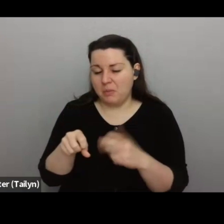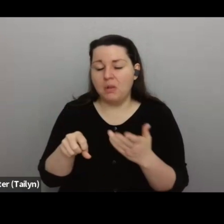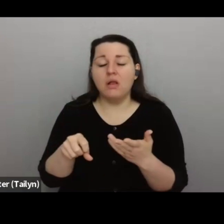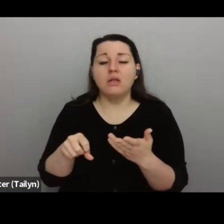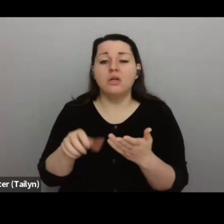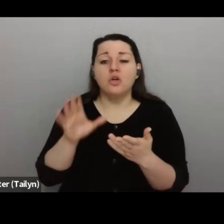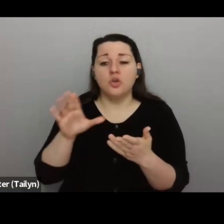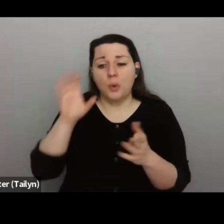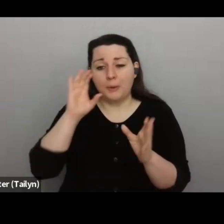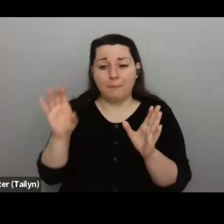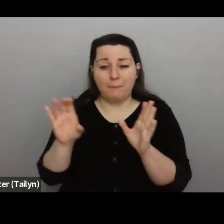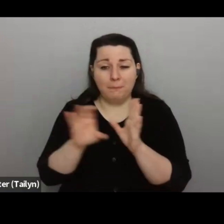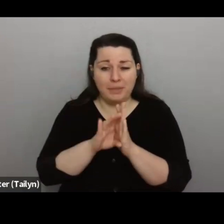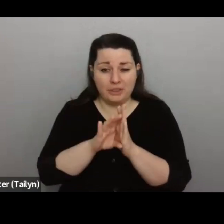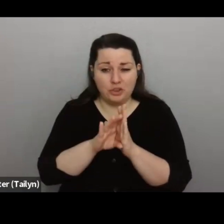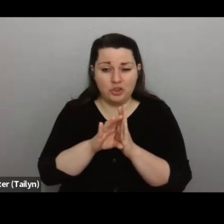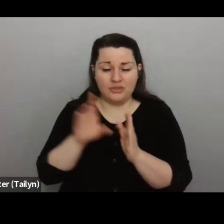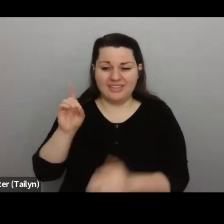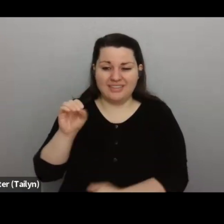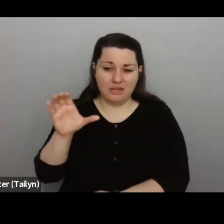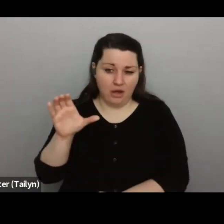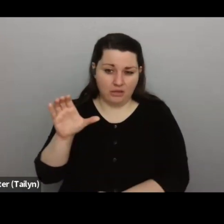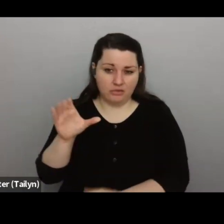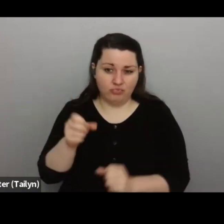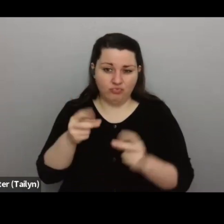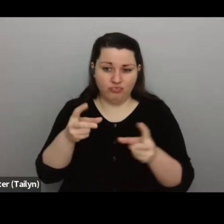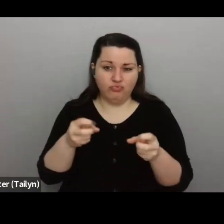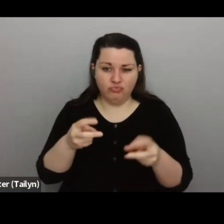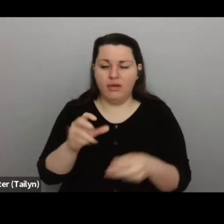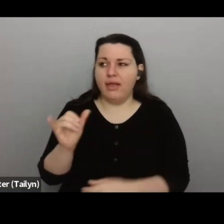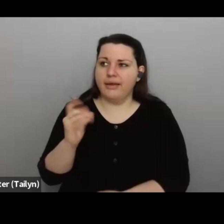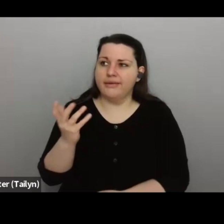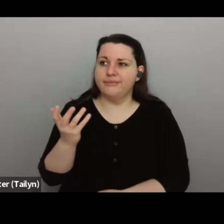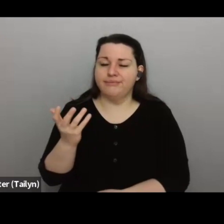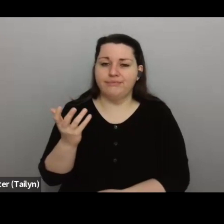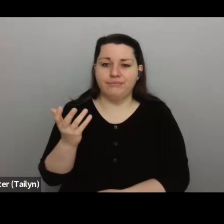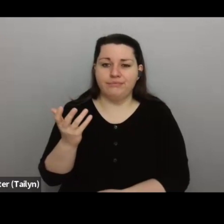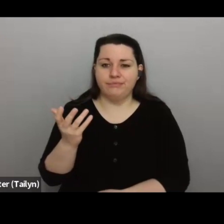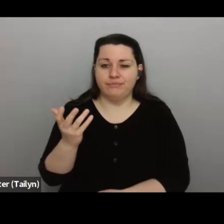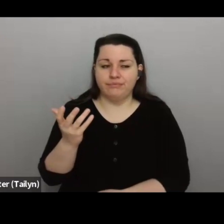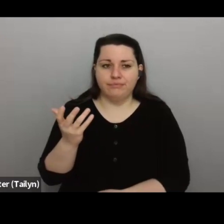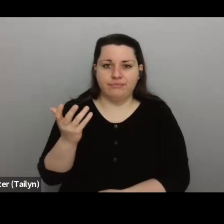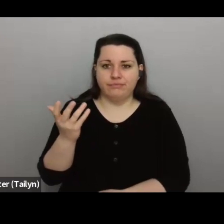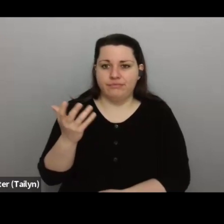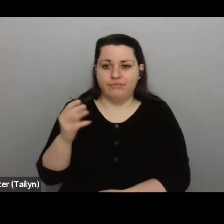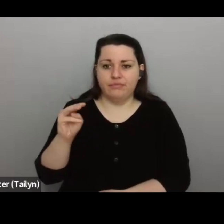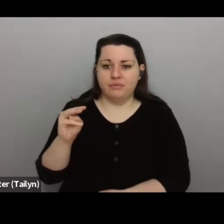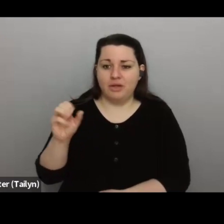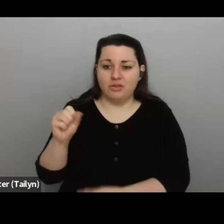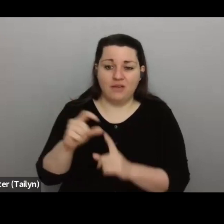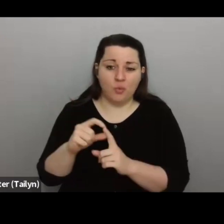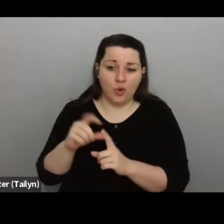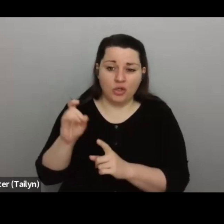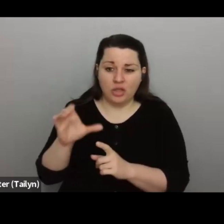your images in a document of some kind, such as a, a Microsoft Word